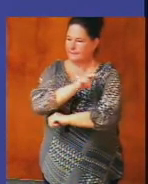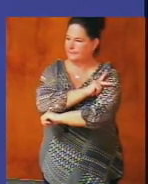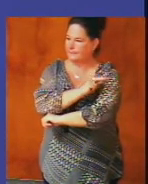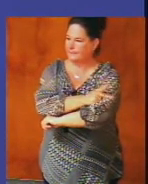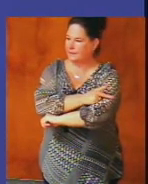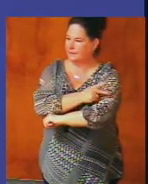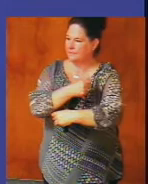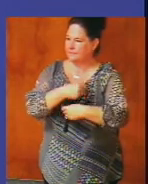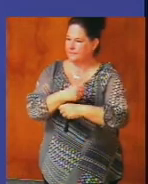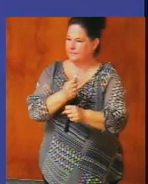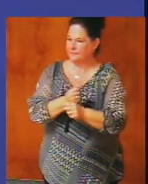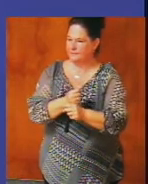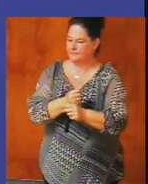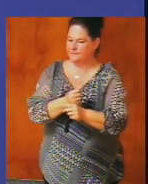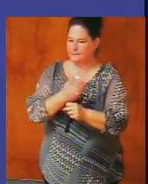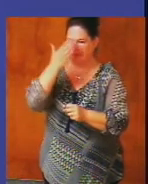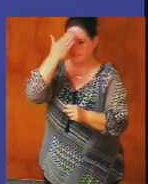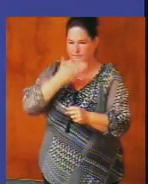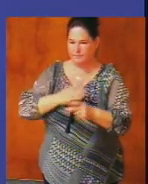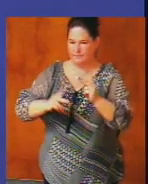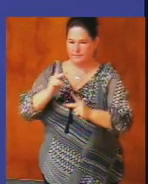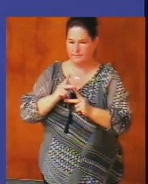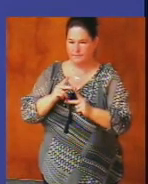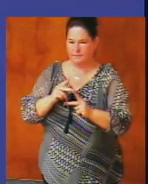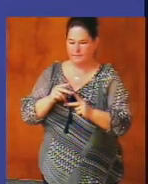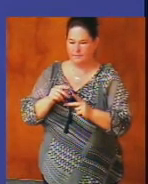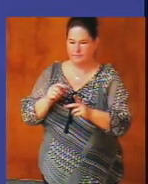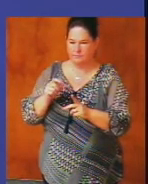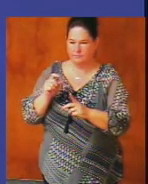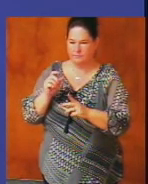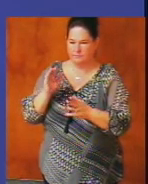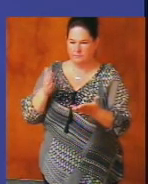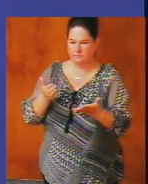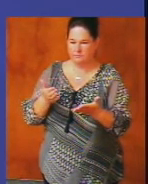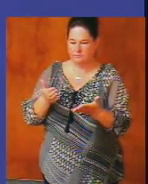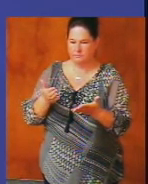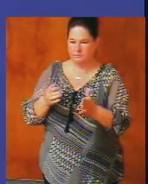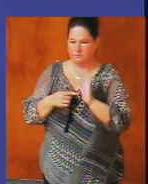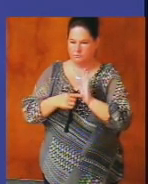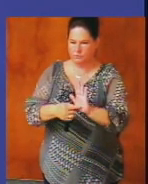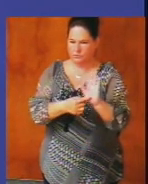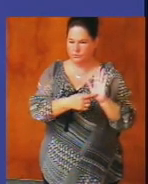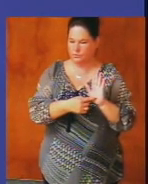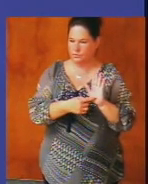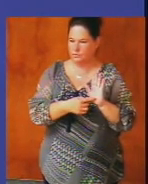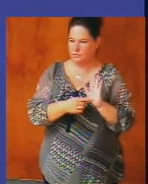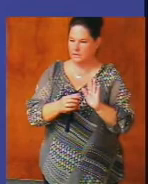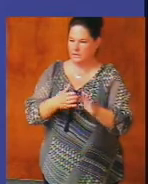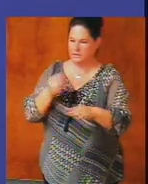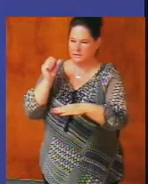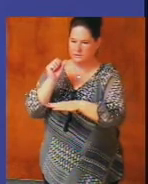public spectacle of them, triumphing over them in it.